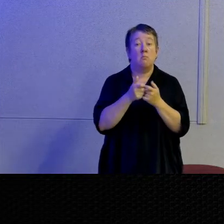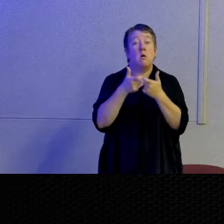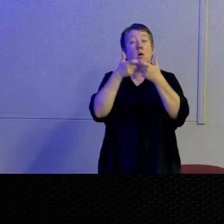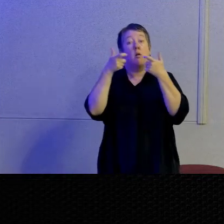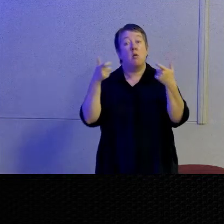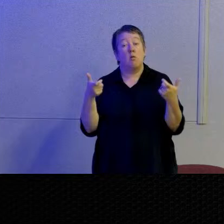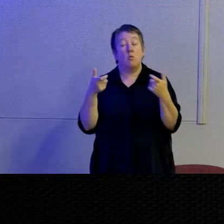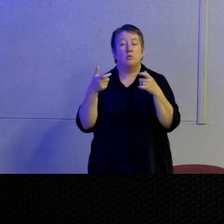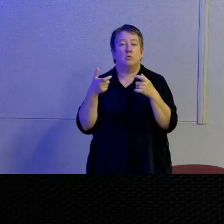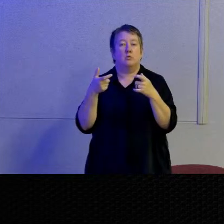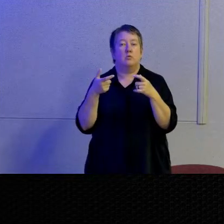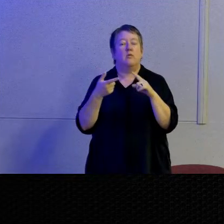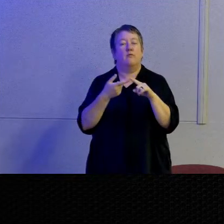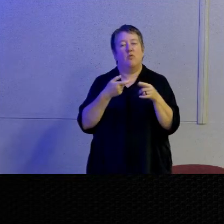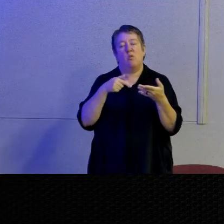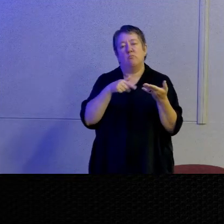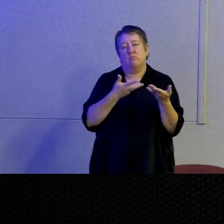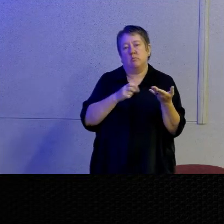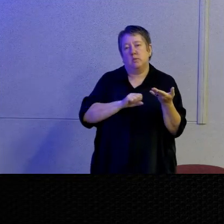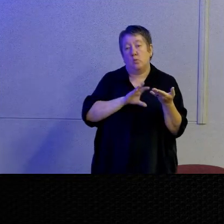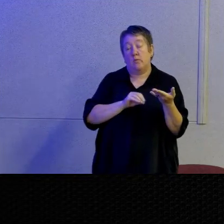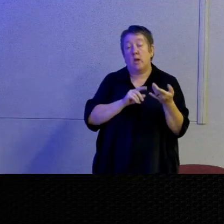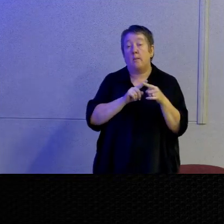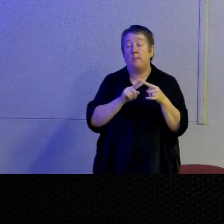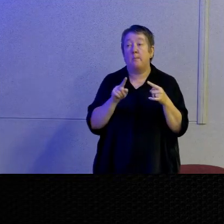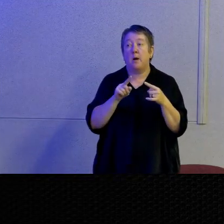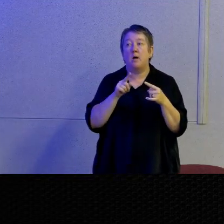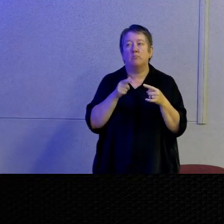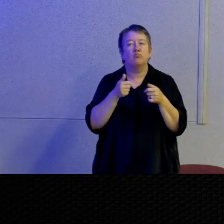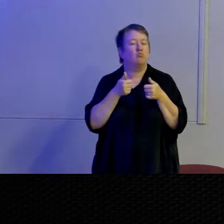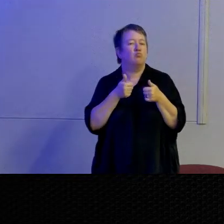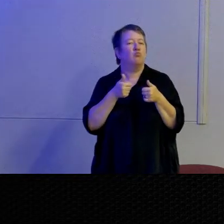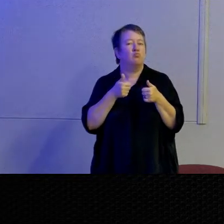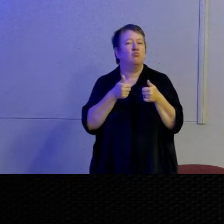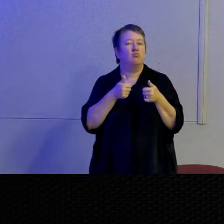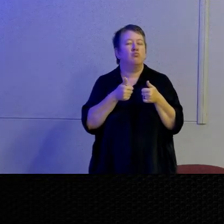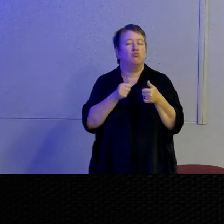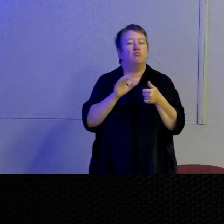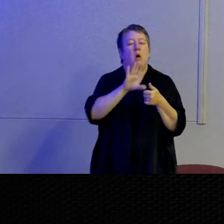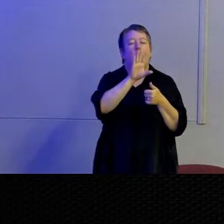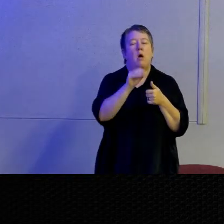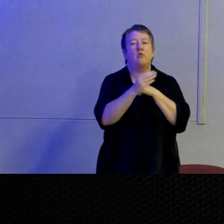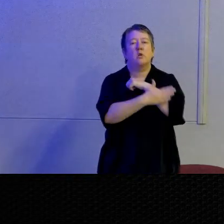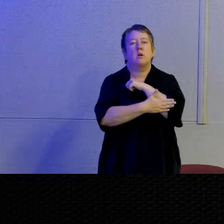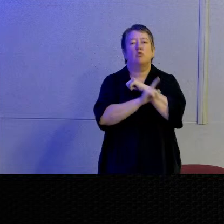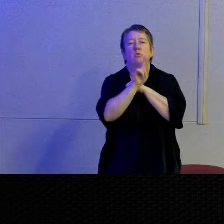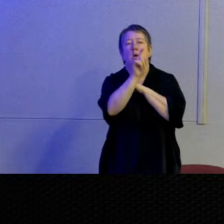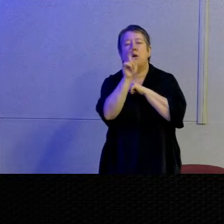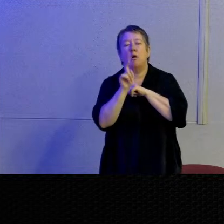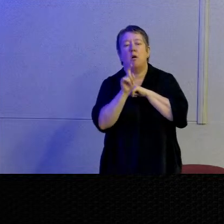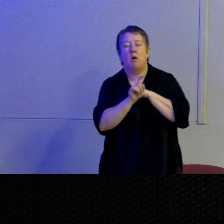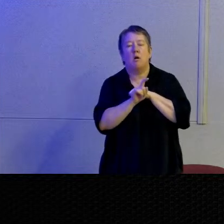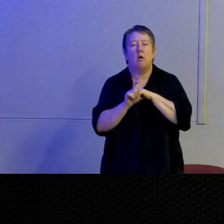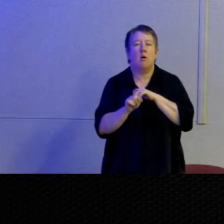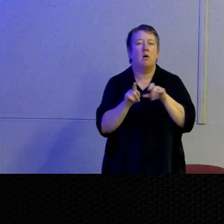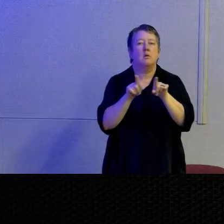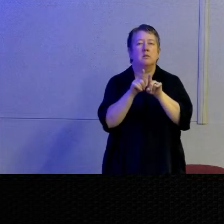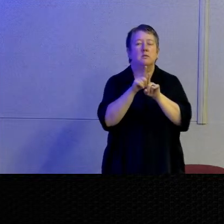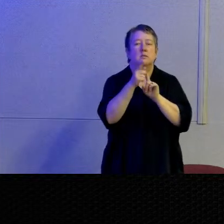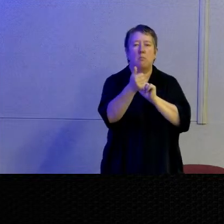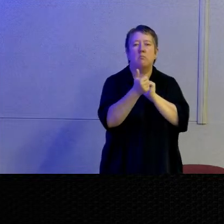from South Africa. But it's good that other African countries are joining